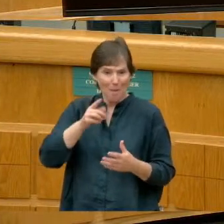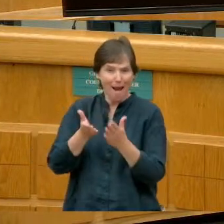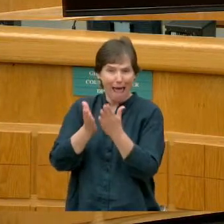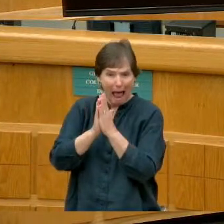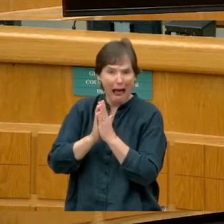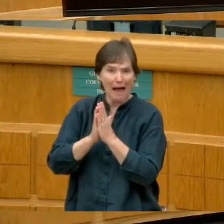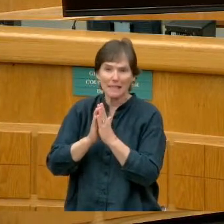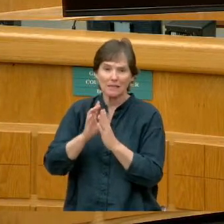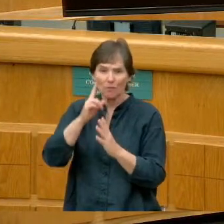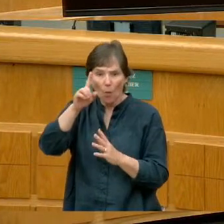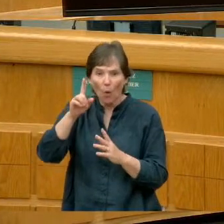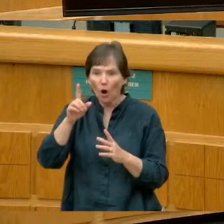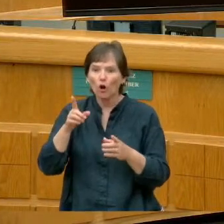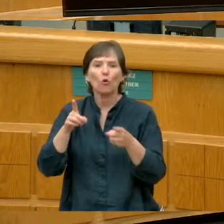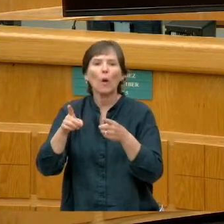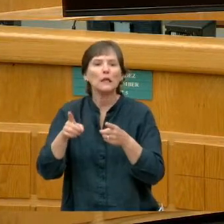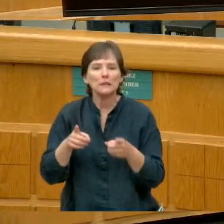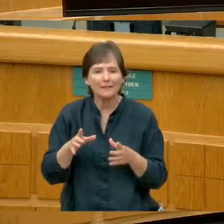to know